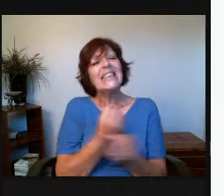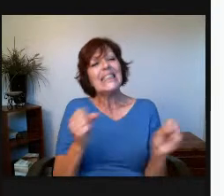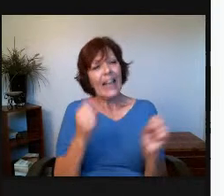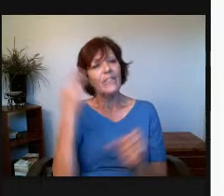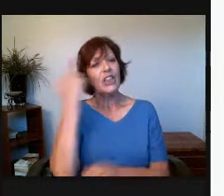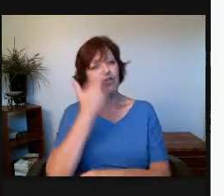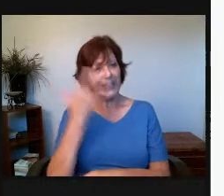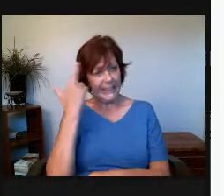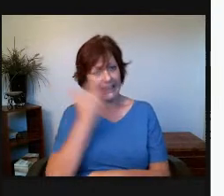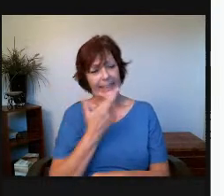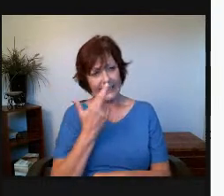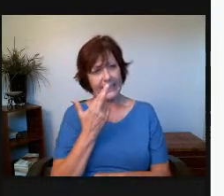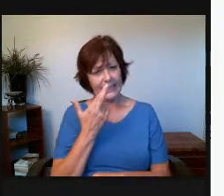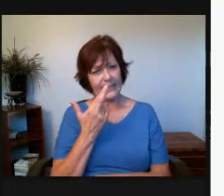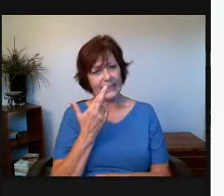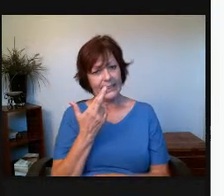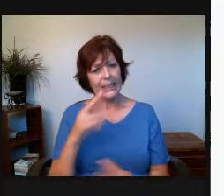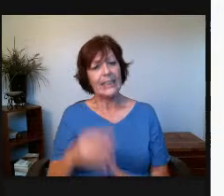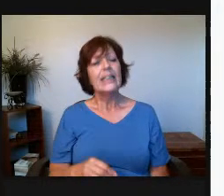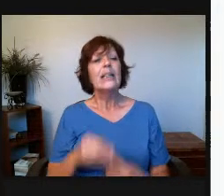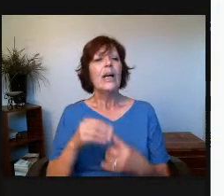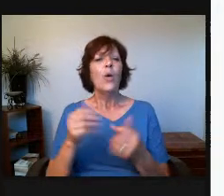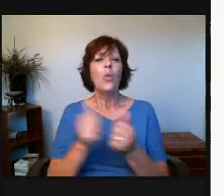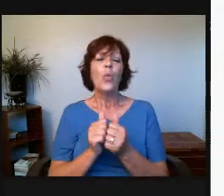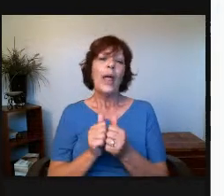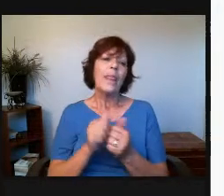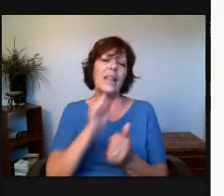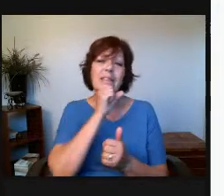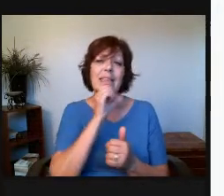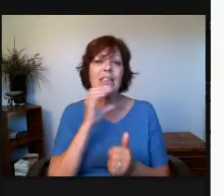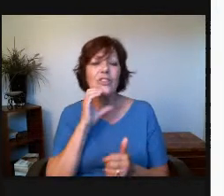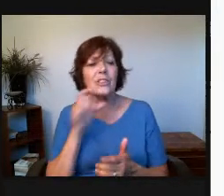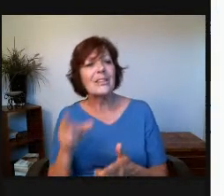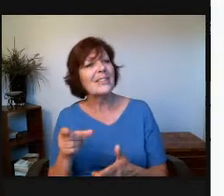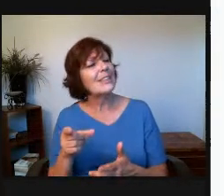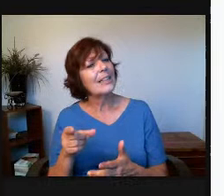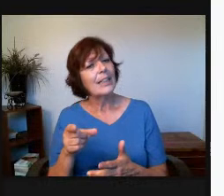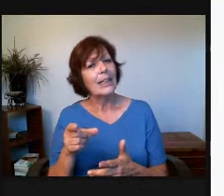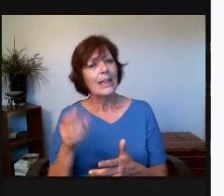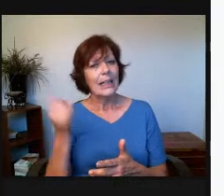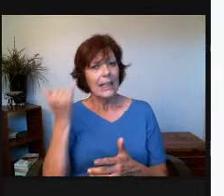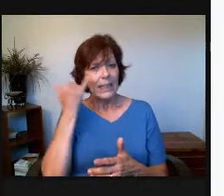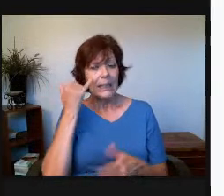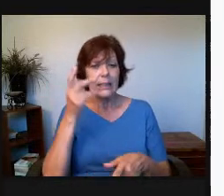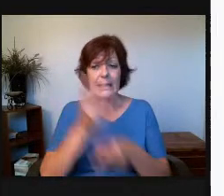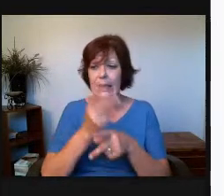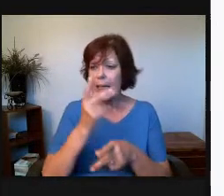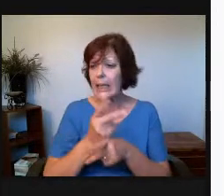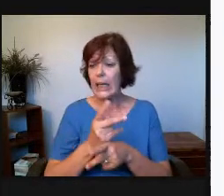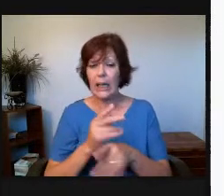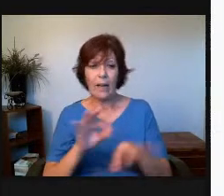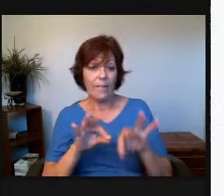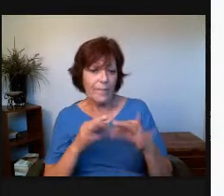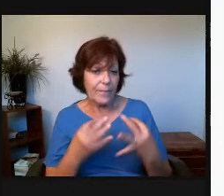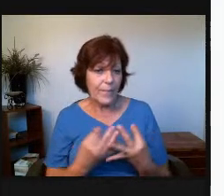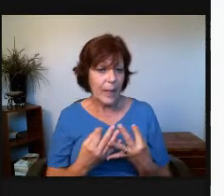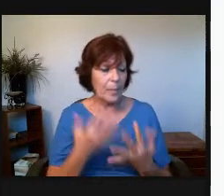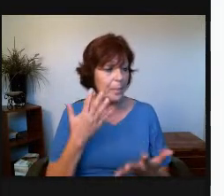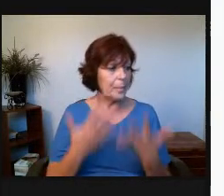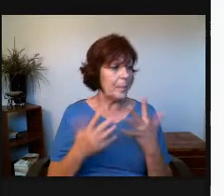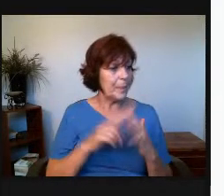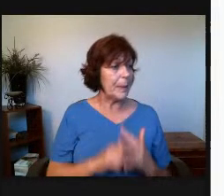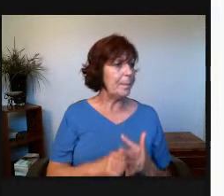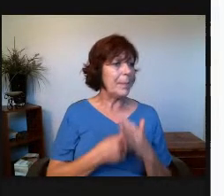reasons, particularly with vulnerable populations. If you're taking care of a family member that maybe is in the beginning